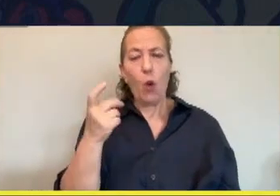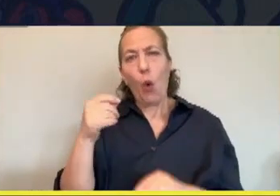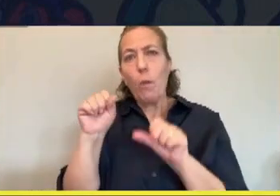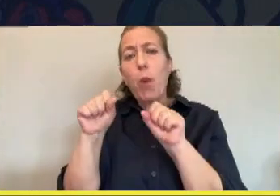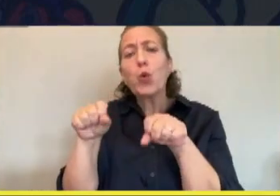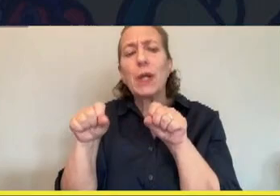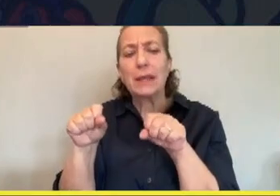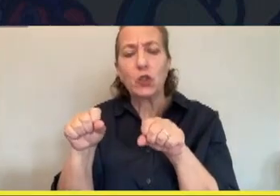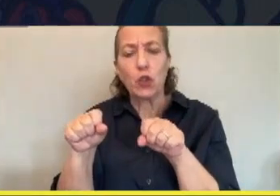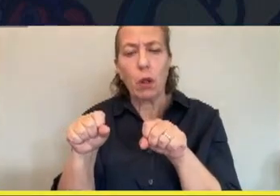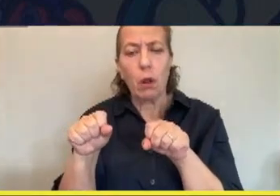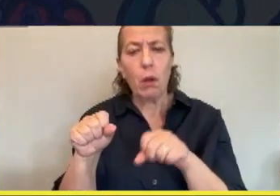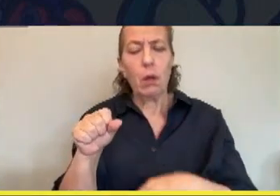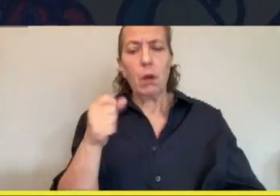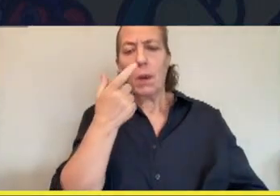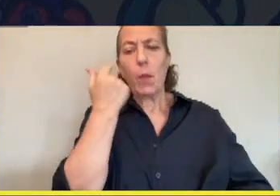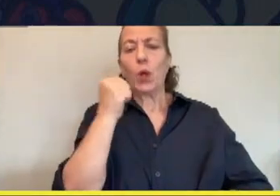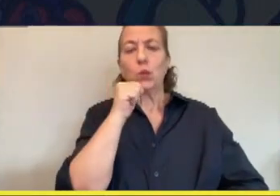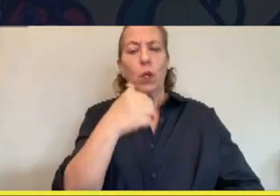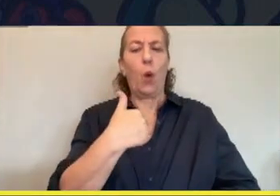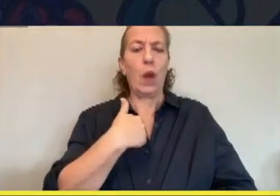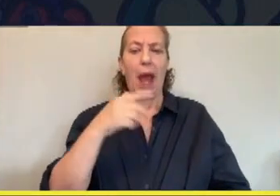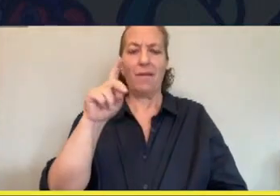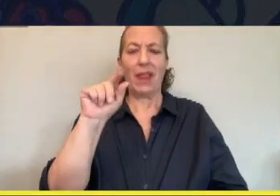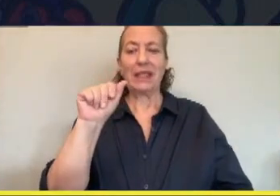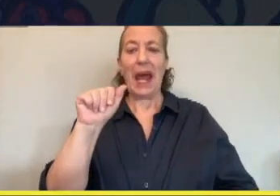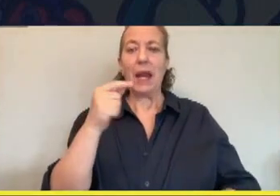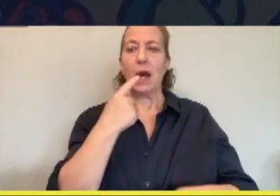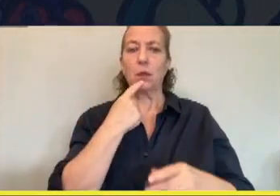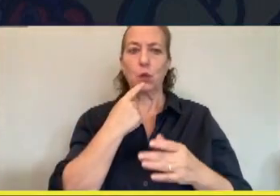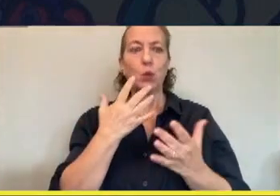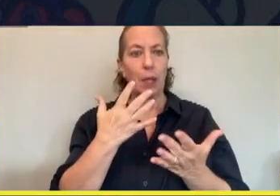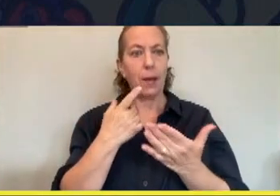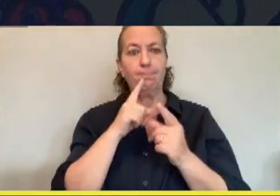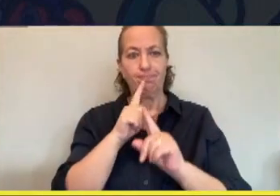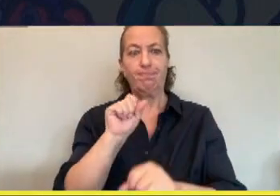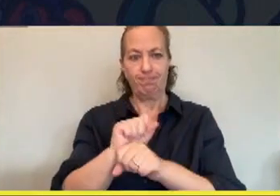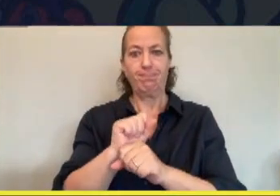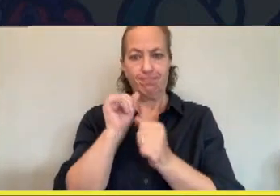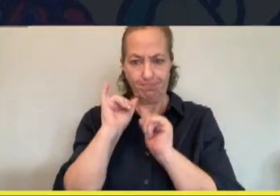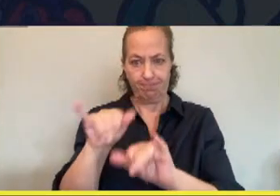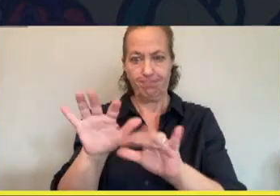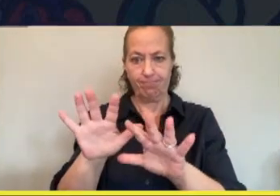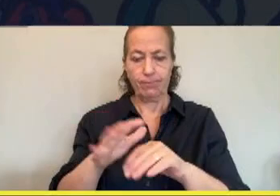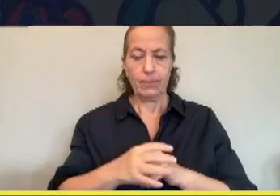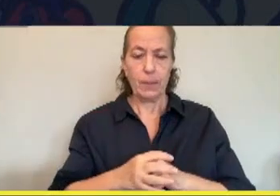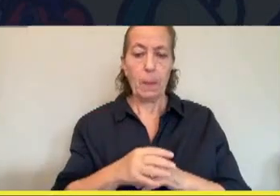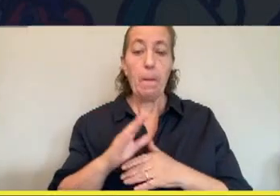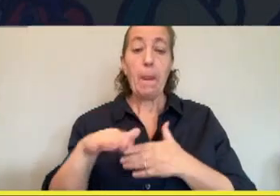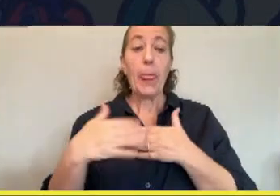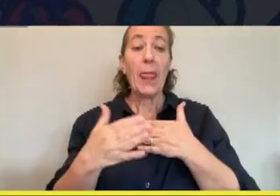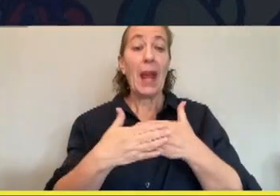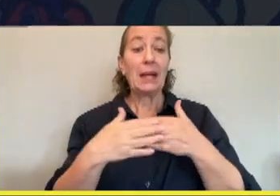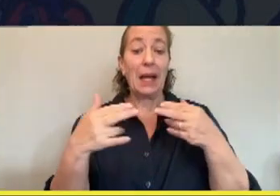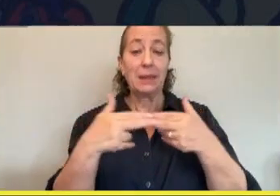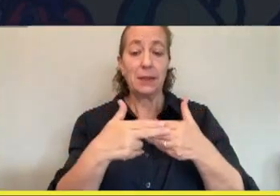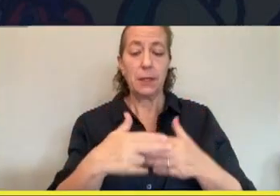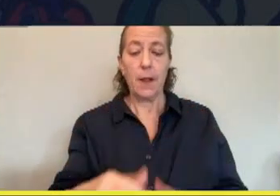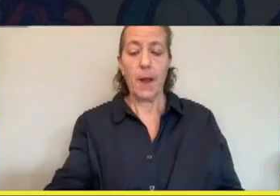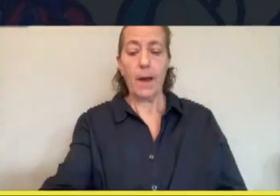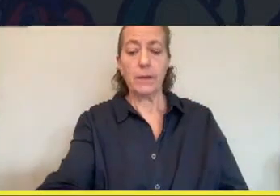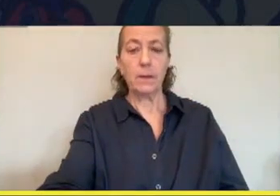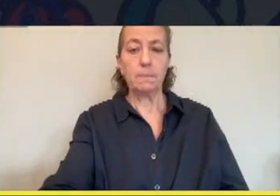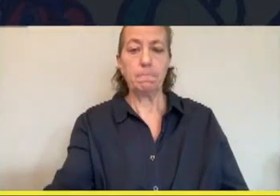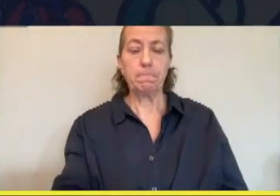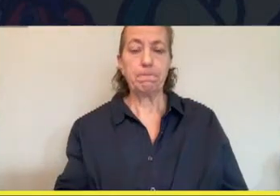because we don't have the data to say actual. And that takes me to my next slide. What are we going to do